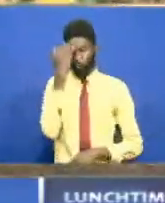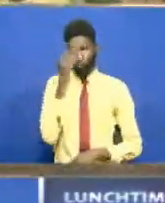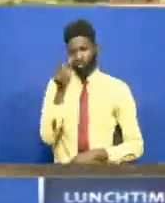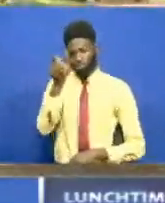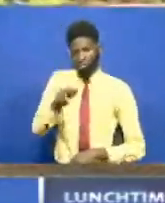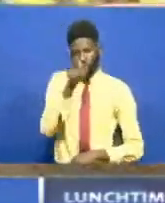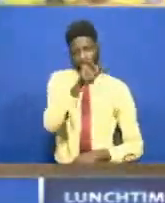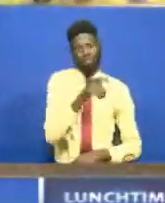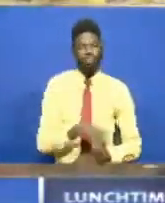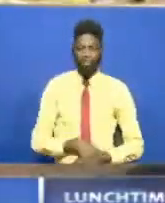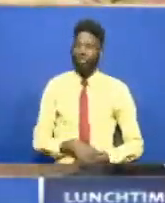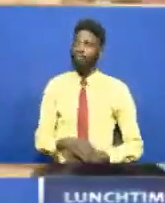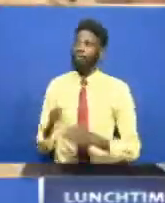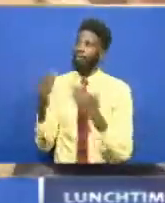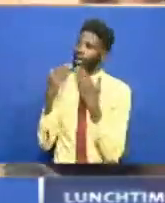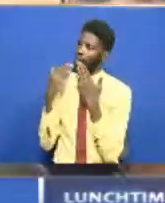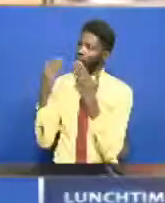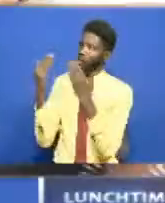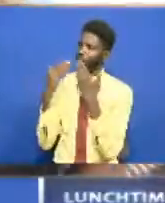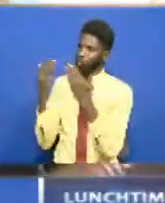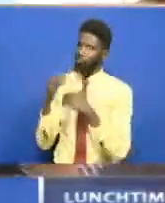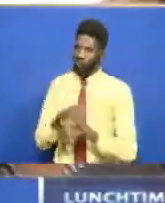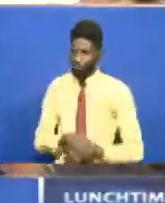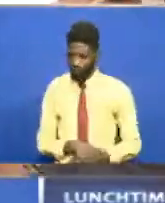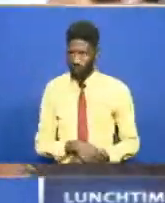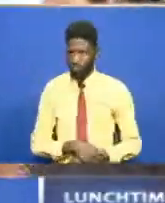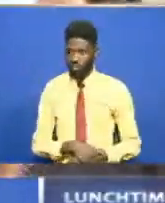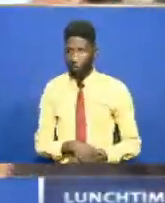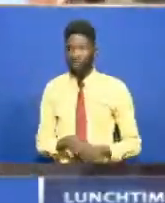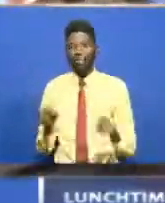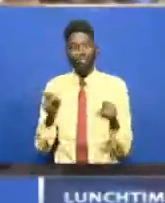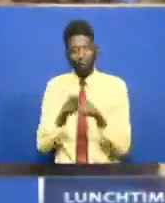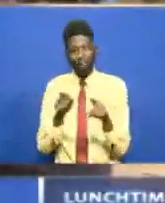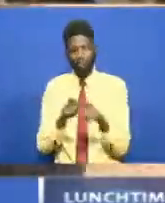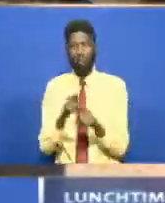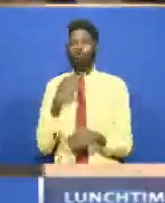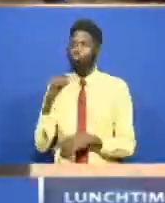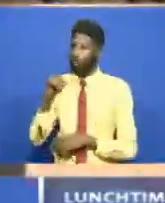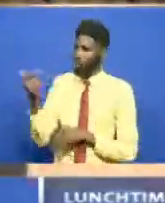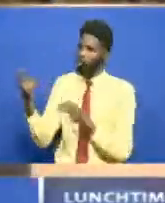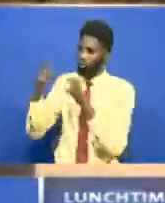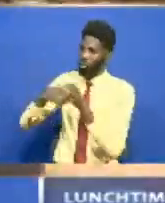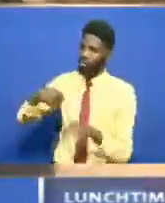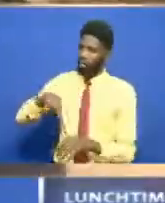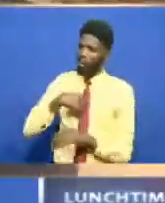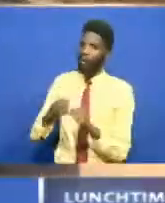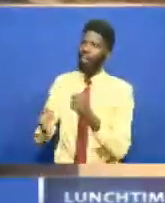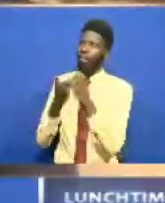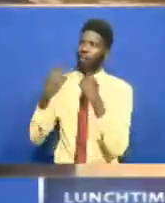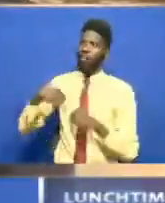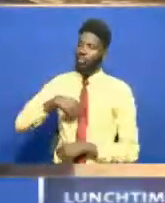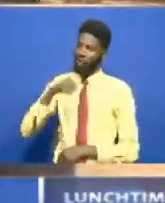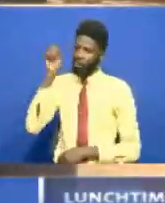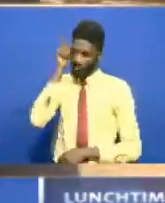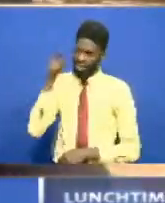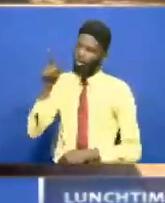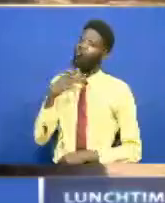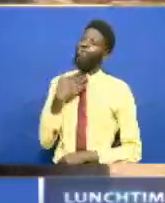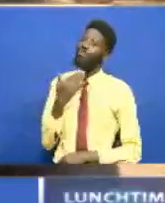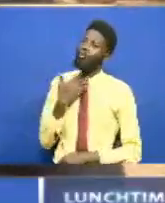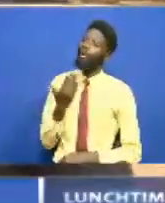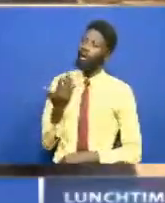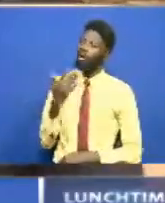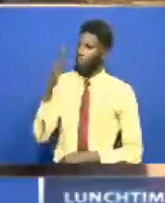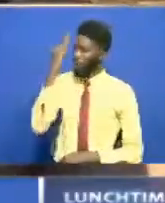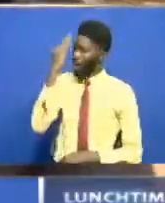thank you so much. Samuel, kindly join us and let us understand what are some of the issues that you'd like to see highlighted come